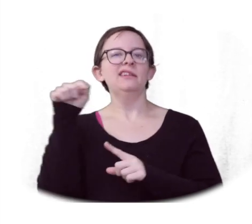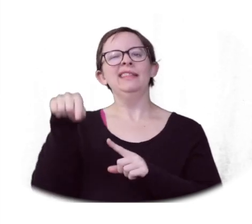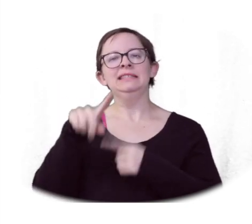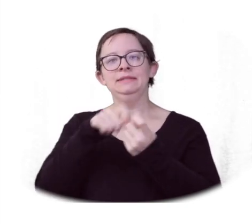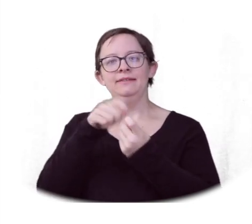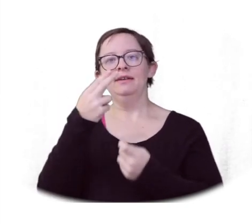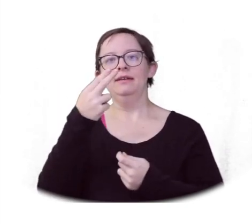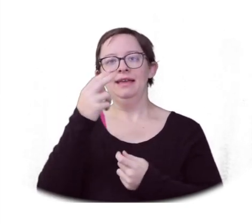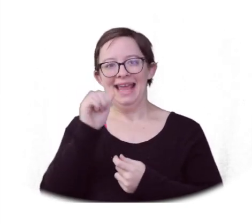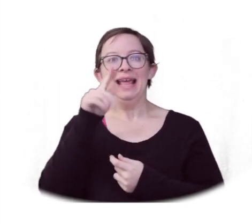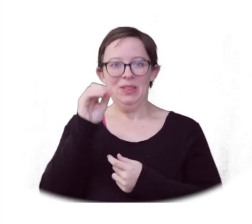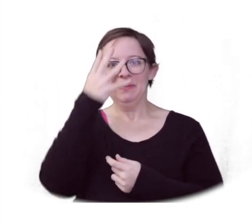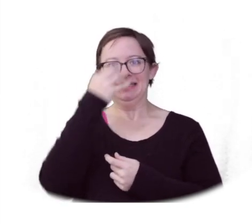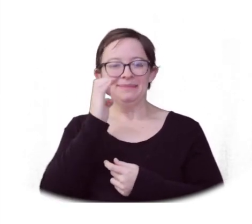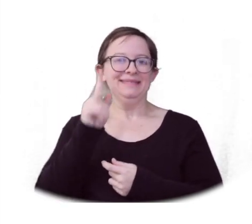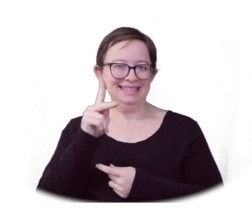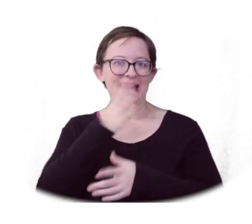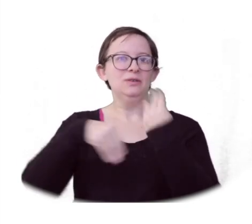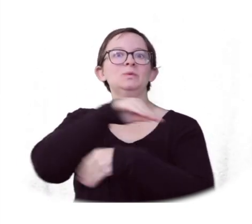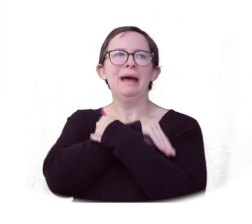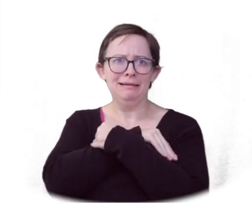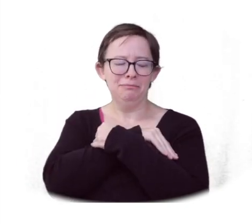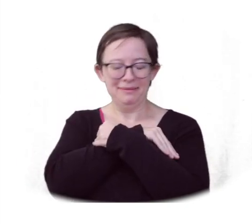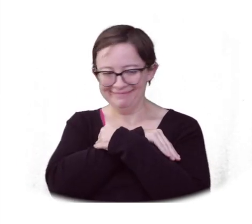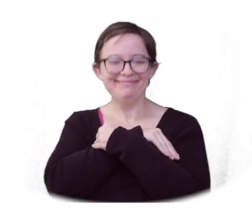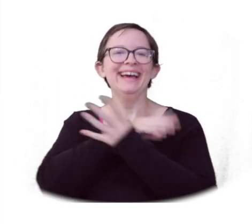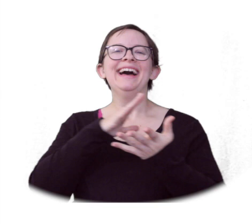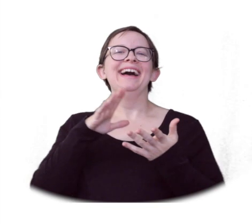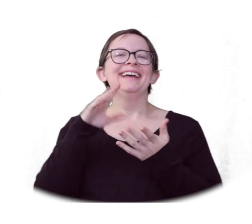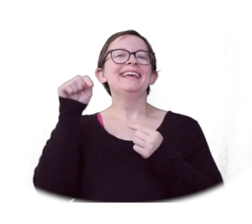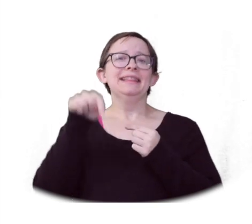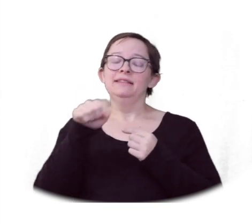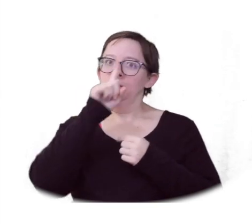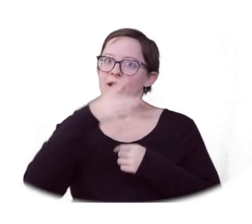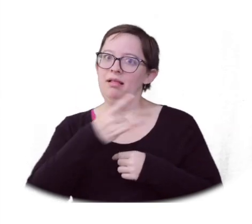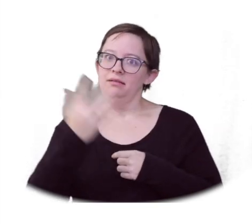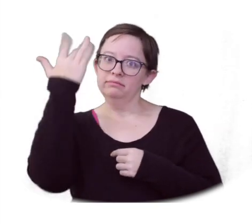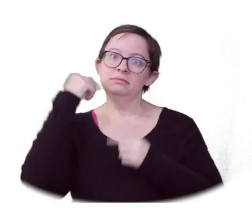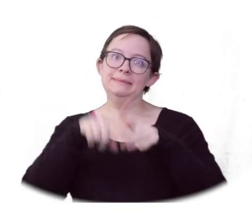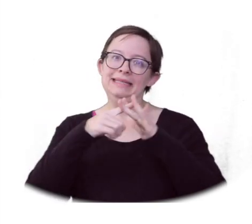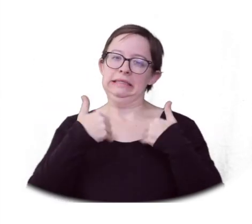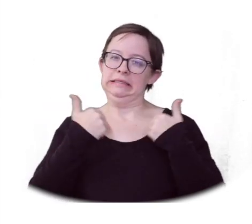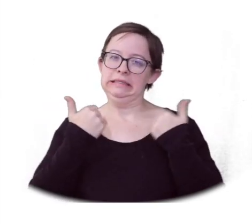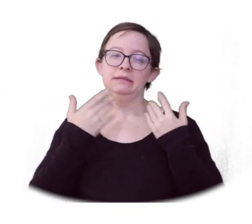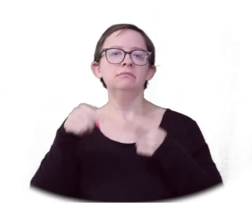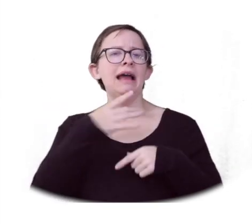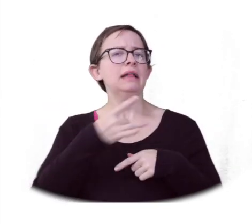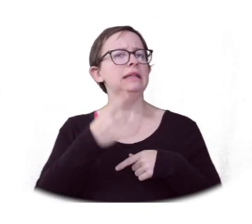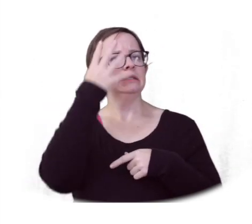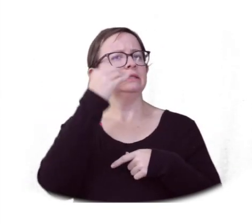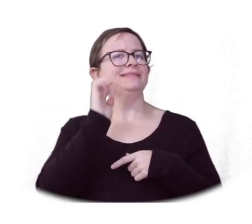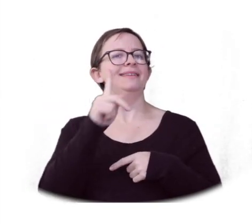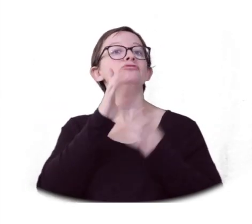sleep sack. Now this is the Halo Sleep Sack Swaddle. Tongue twister. This one we really liked in the beginning. I really like